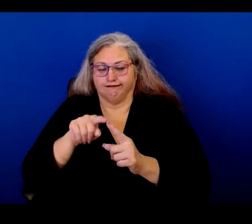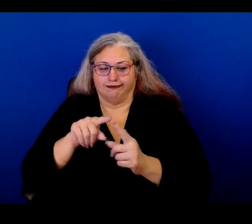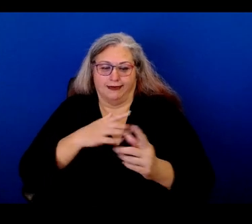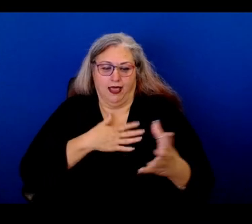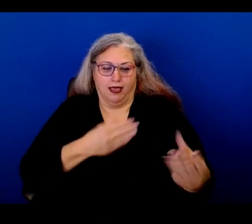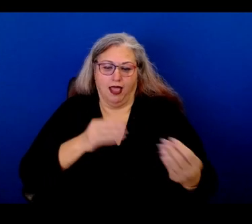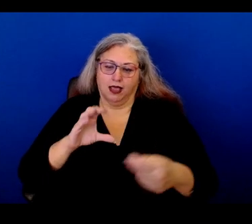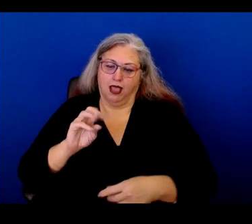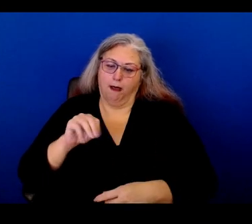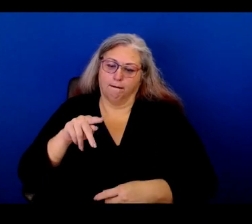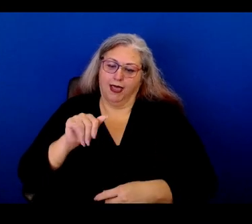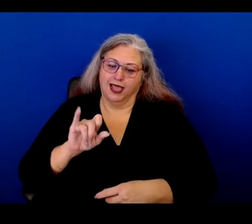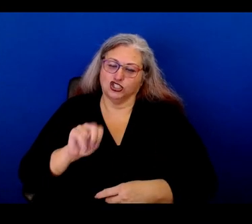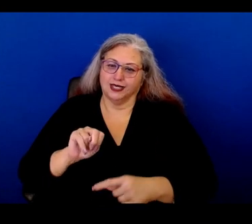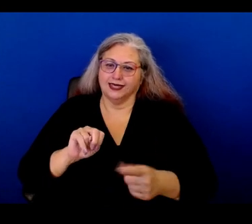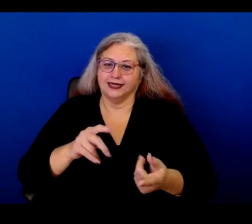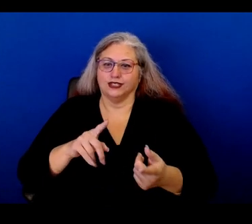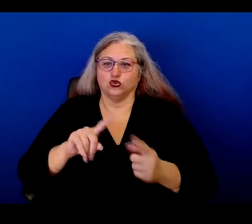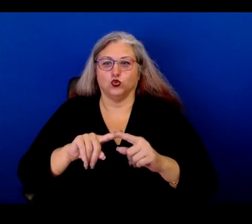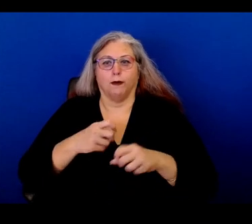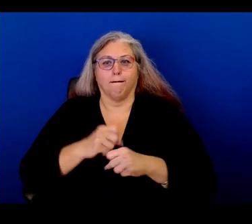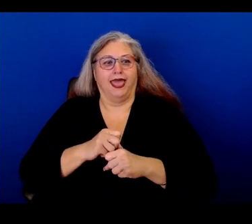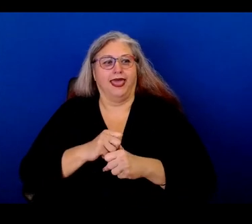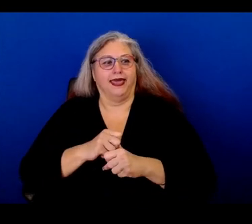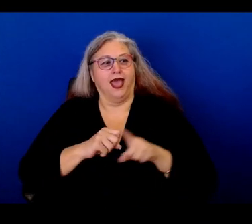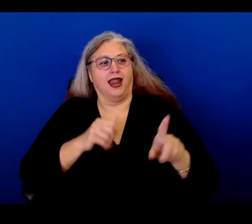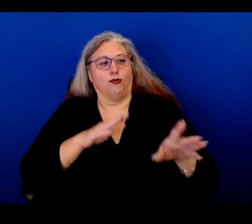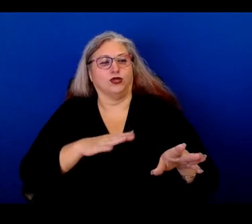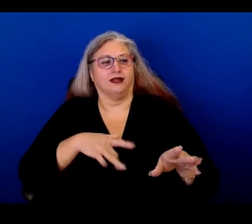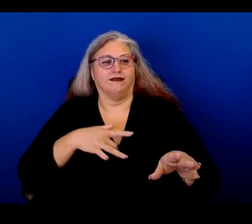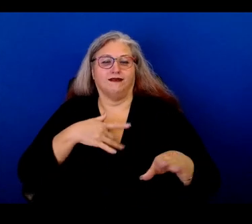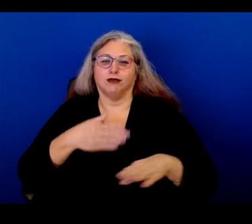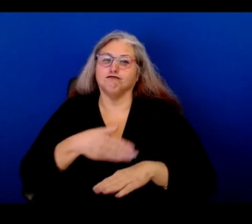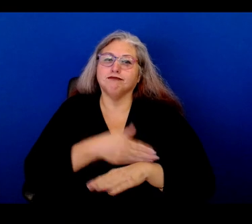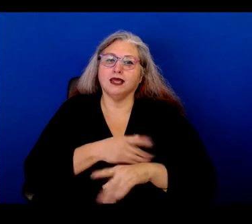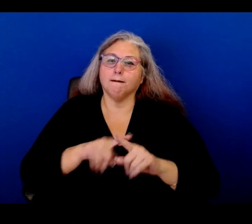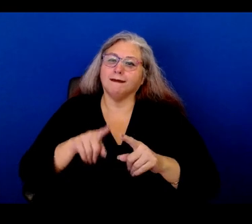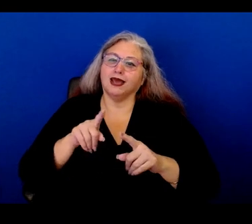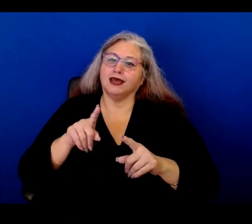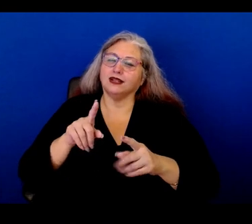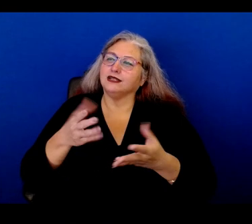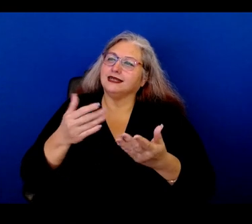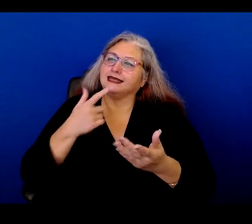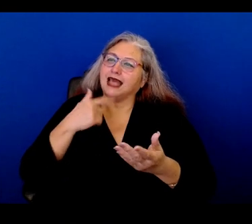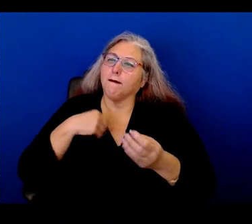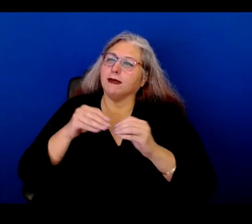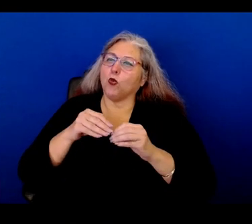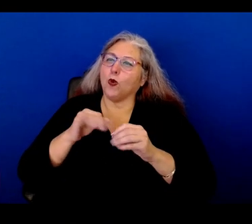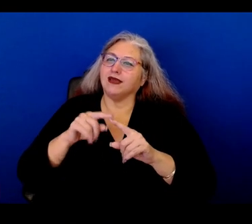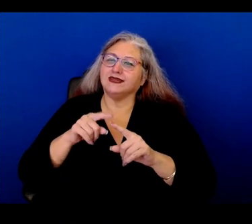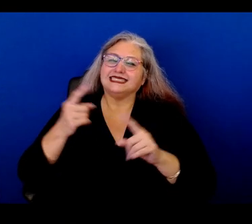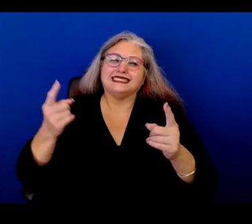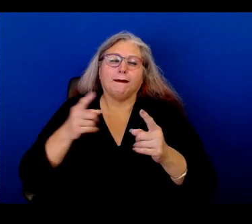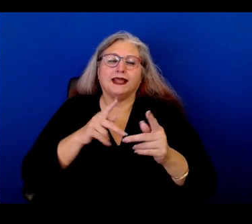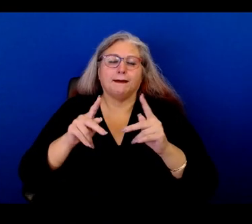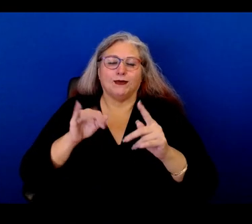is just, you know, just brightening someone's day. But what does that mean in practical terms? Because, you know, if there's one thing that people